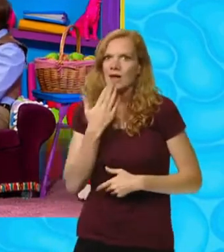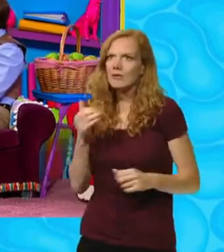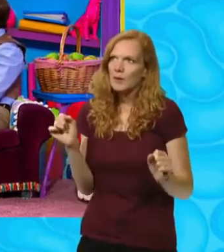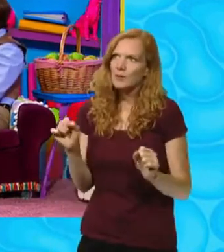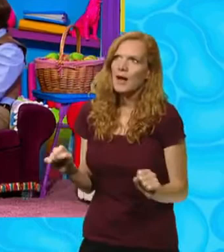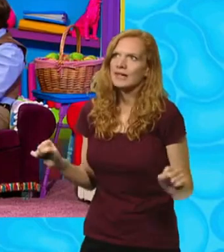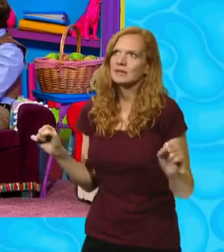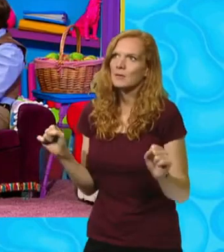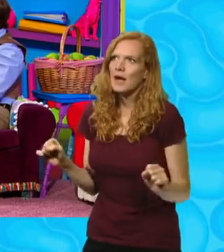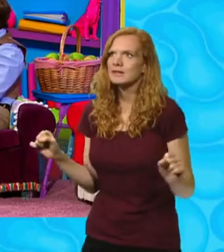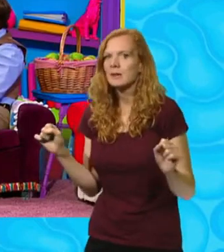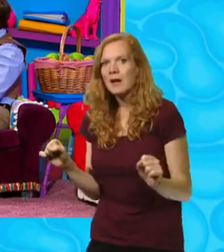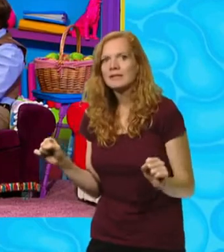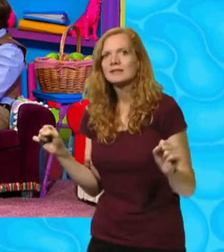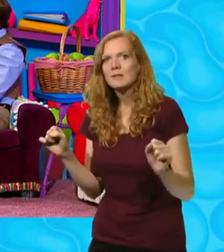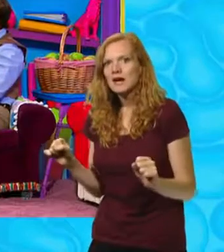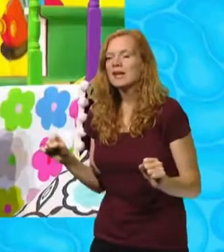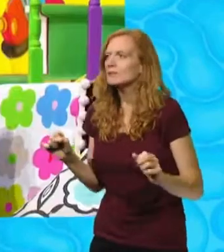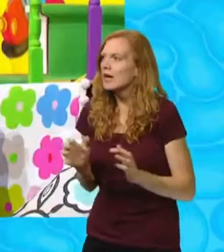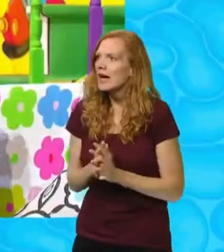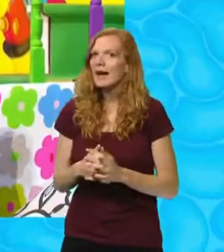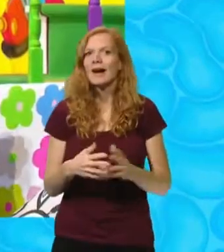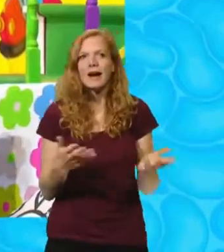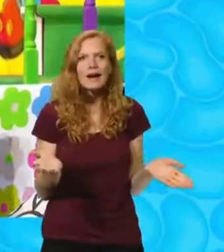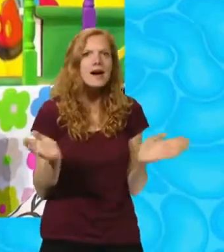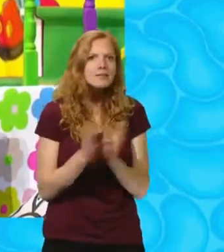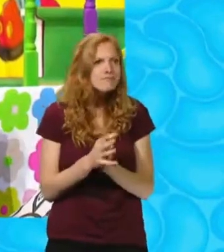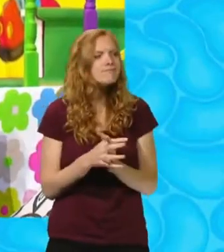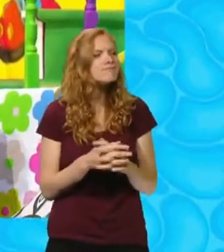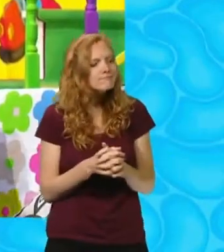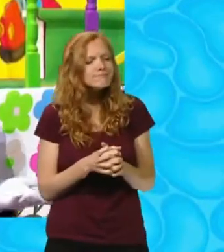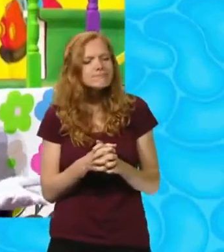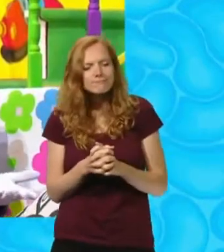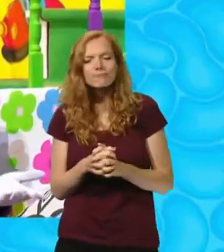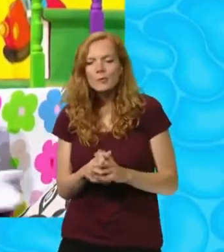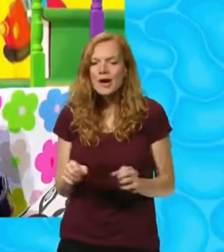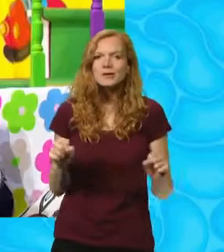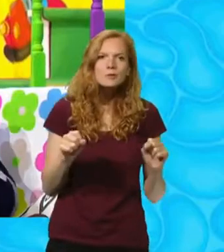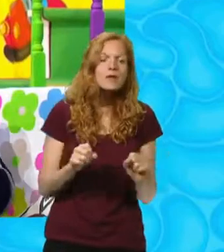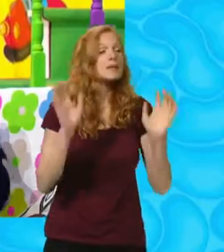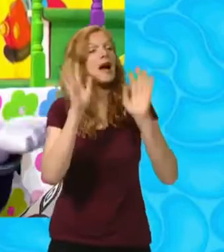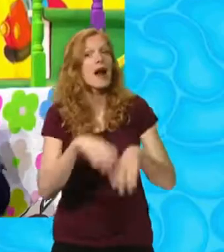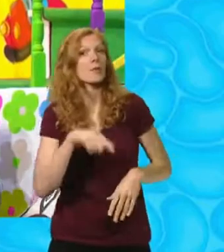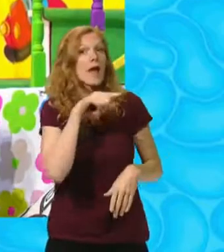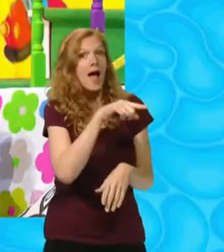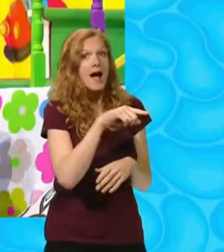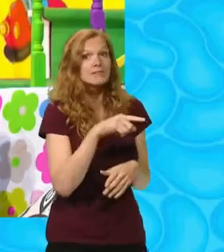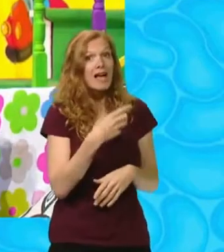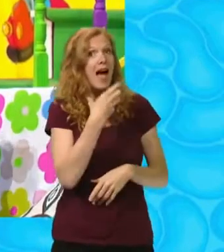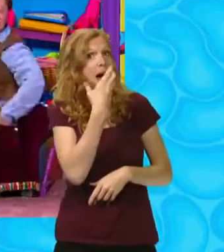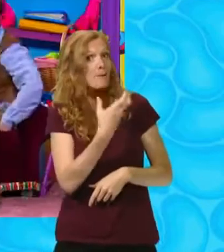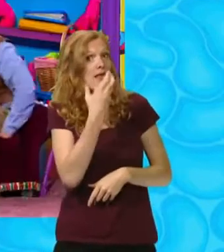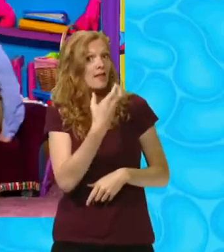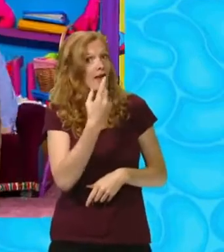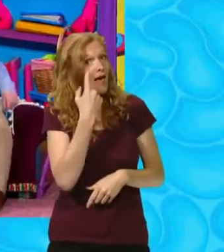Well, it's pretty boring, isn't it, waiting for teeth to fall out? Oh, all right. Well, listen, to take our minds off it, why don't we have some of the lovely apples I picked